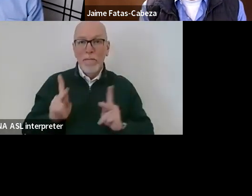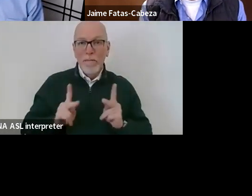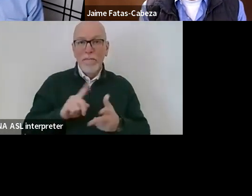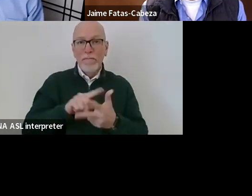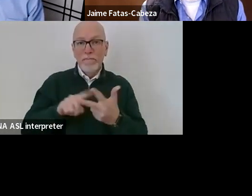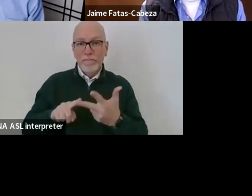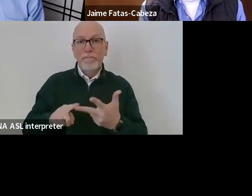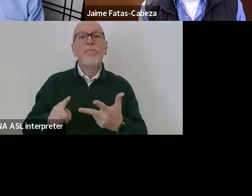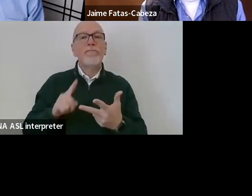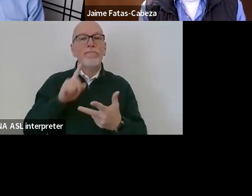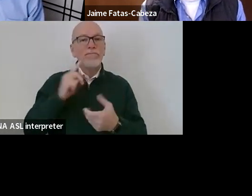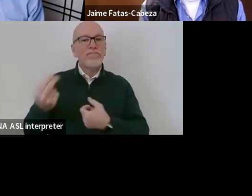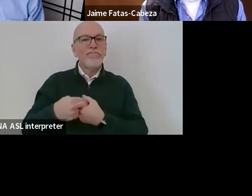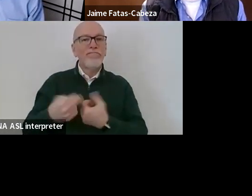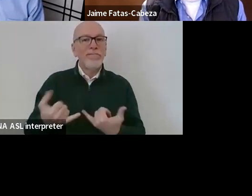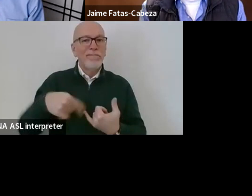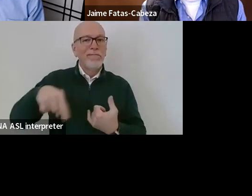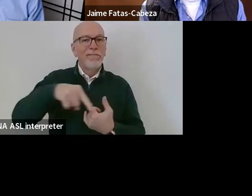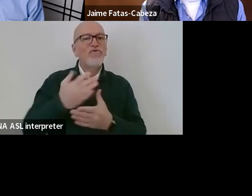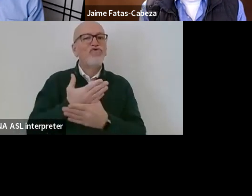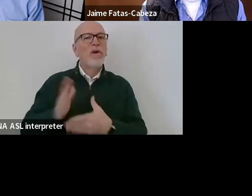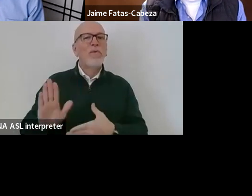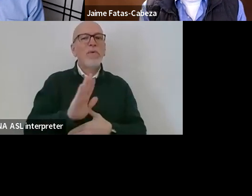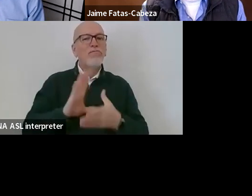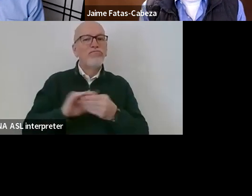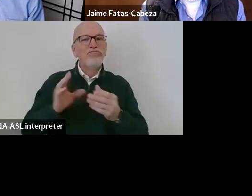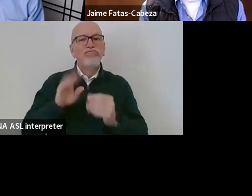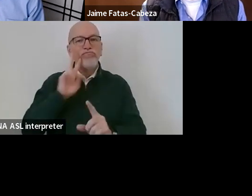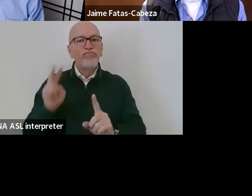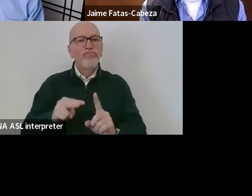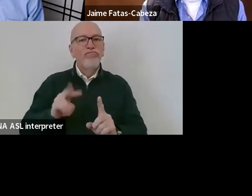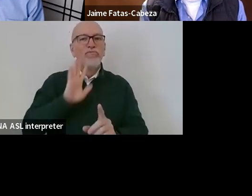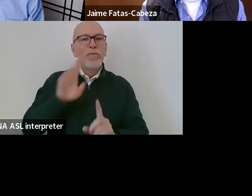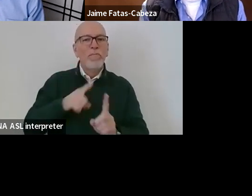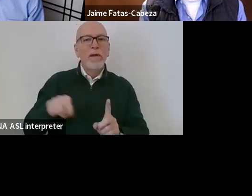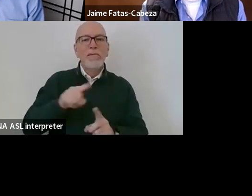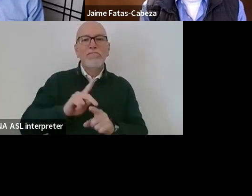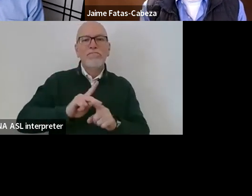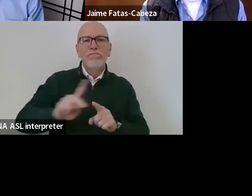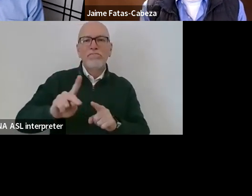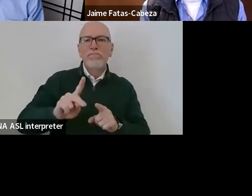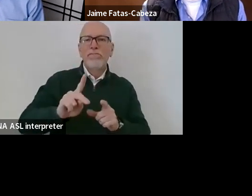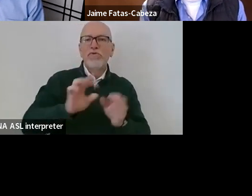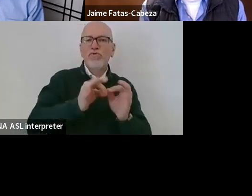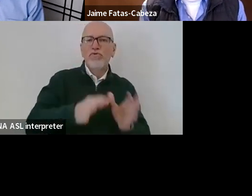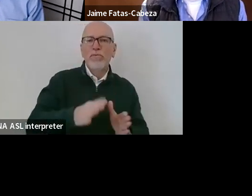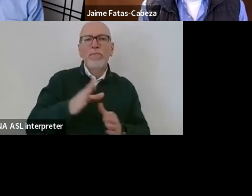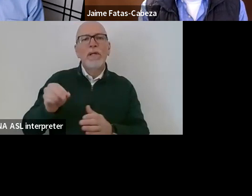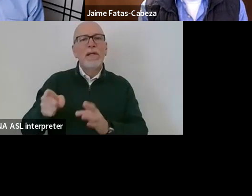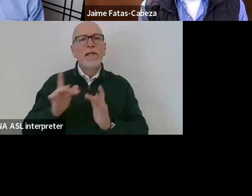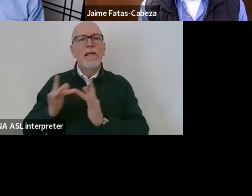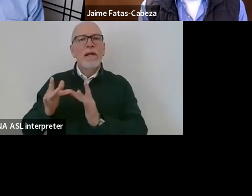who have come together to share their perspectives on the professionalization of interpreters and the networks